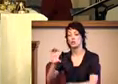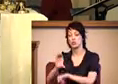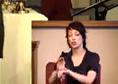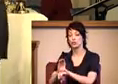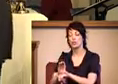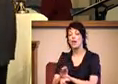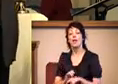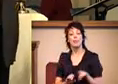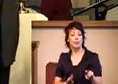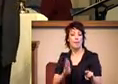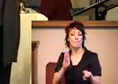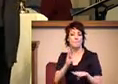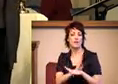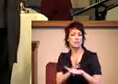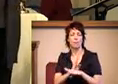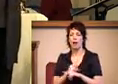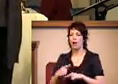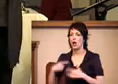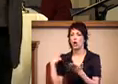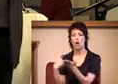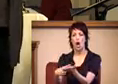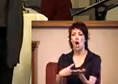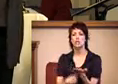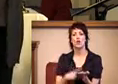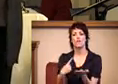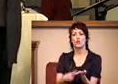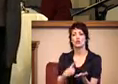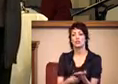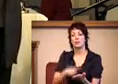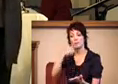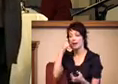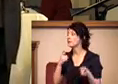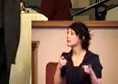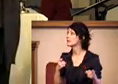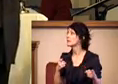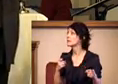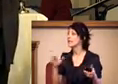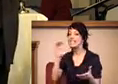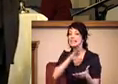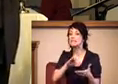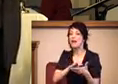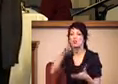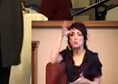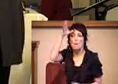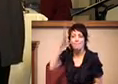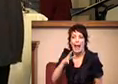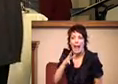who was there was a ton of controversy over because, well, he was married to a man.